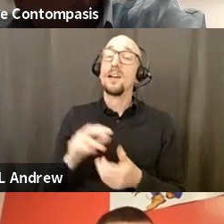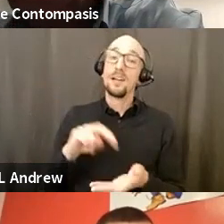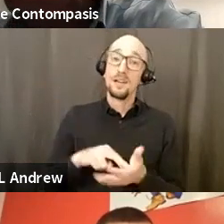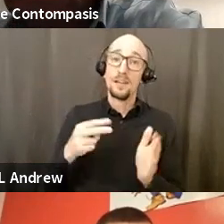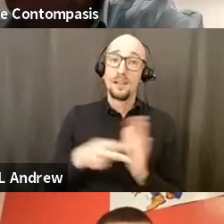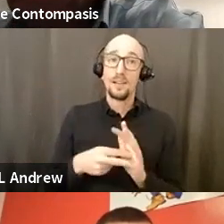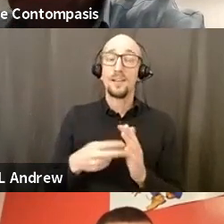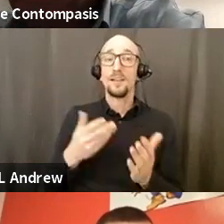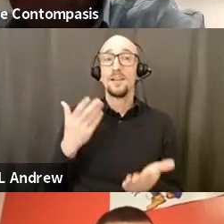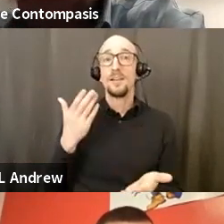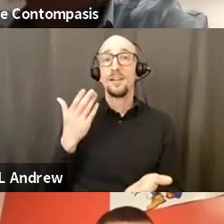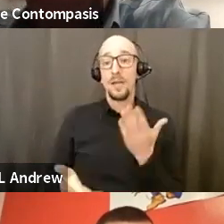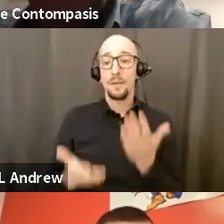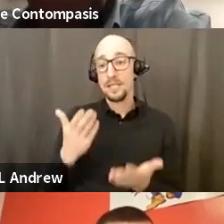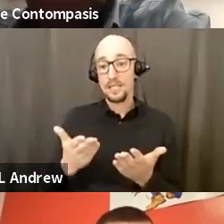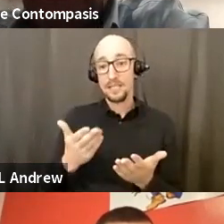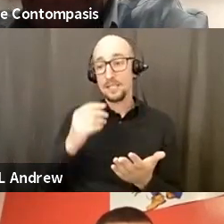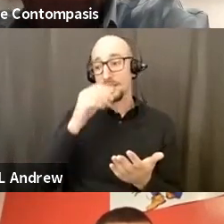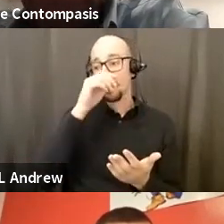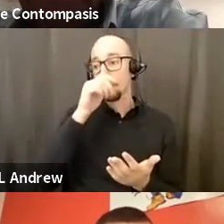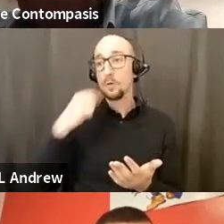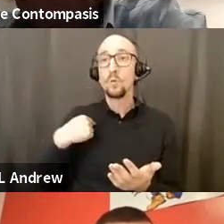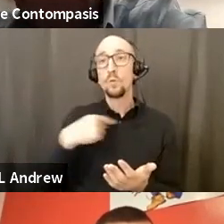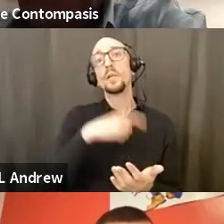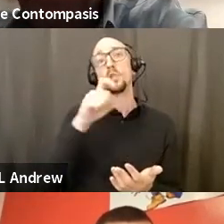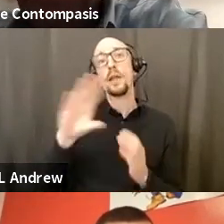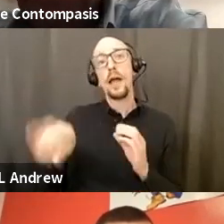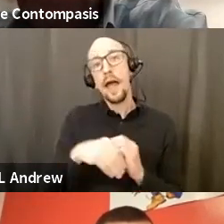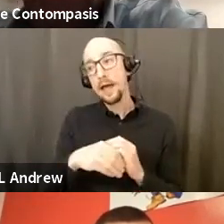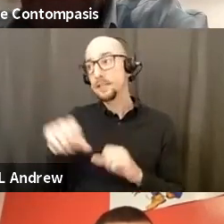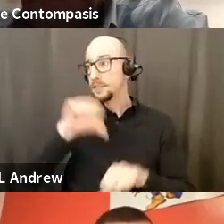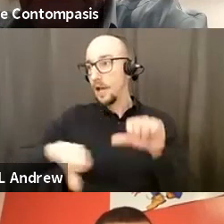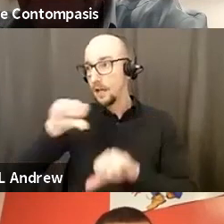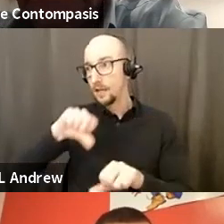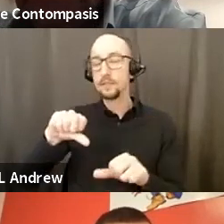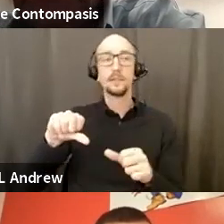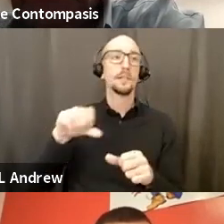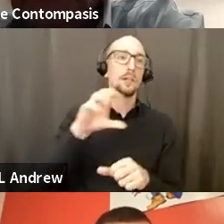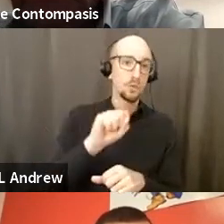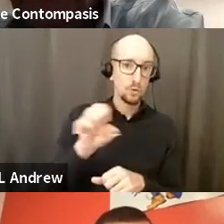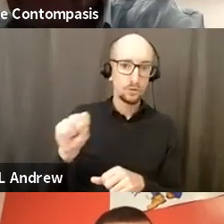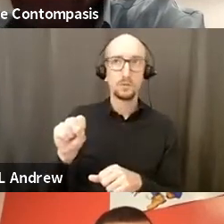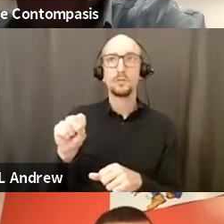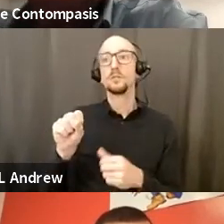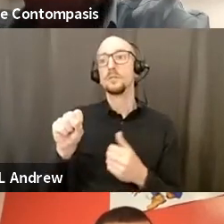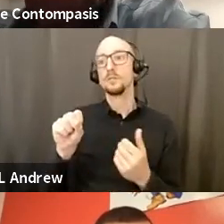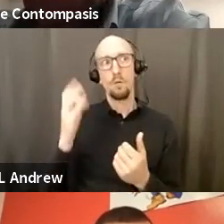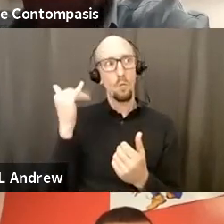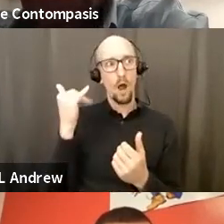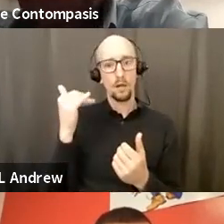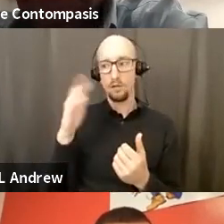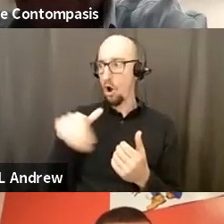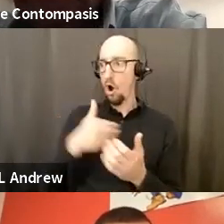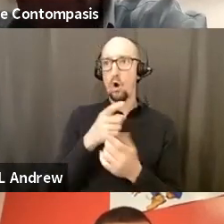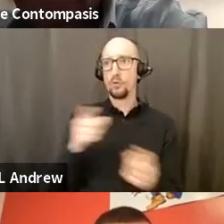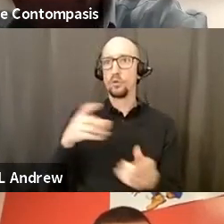want to look at adding science and social studies, because all of the students